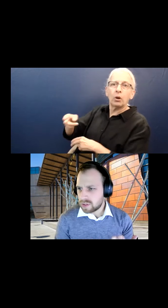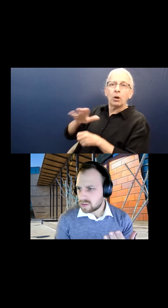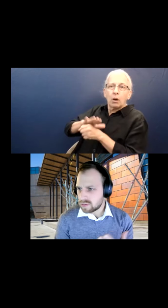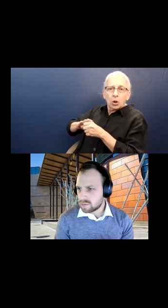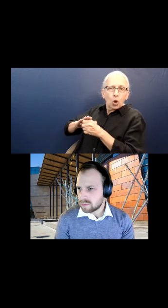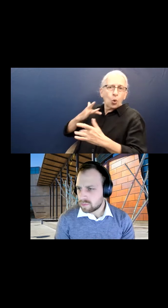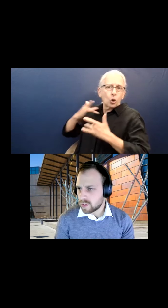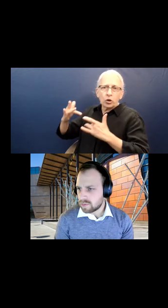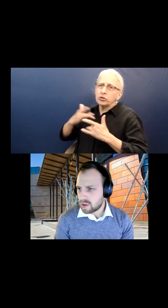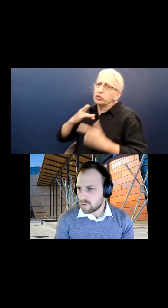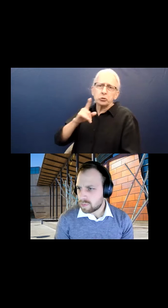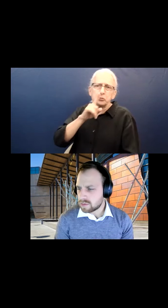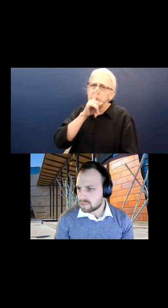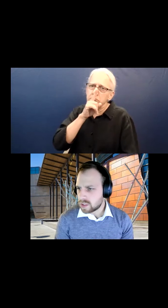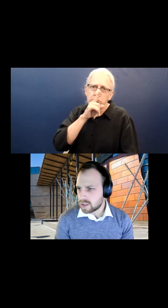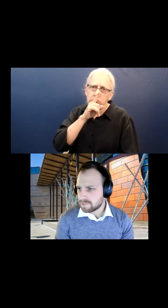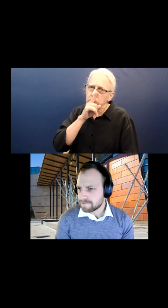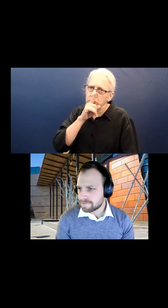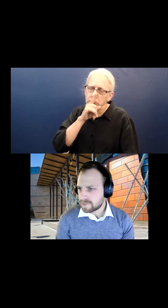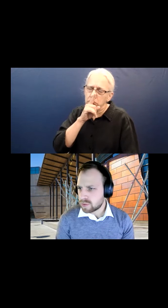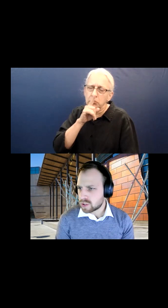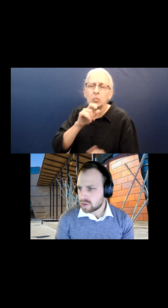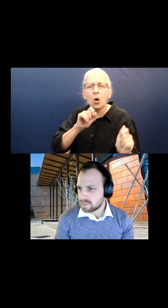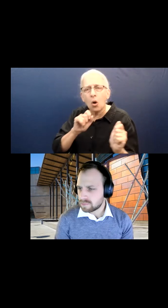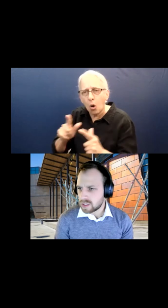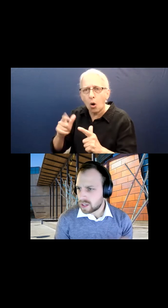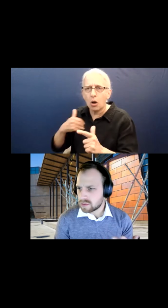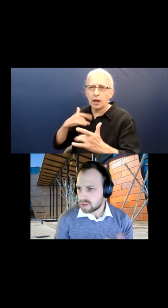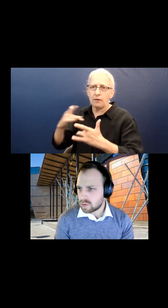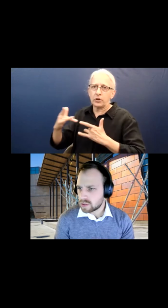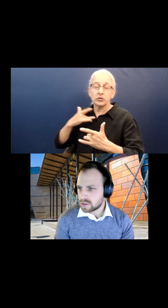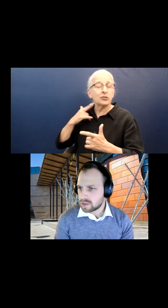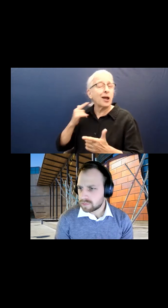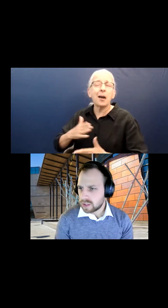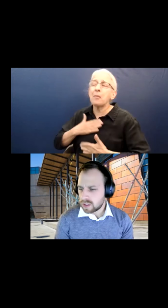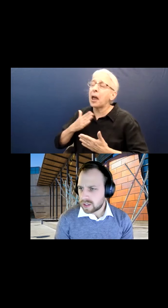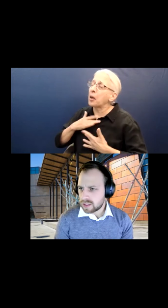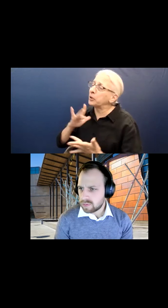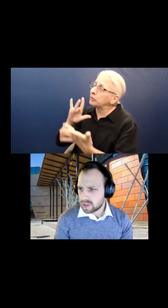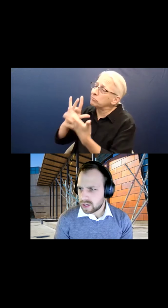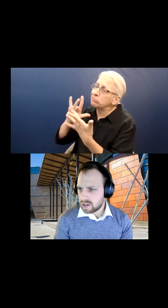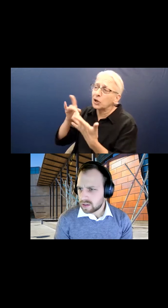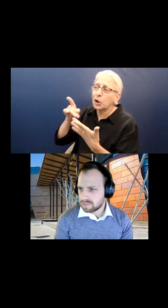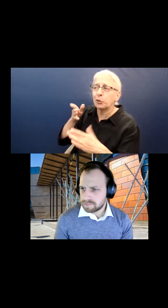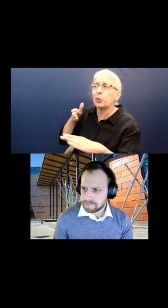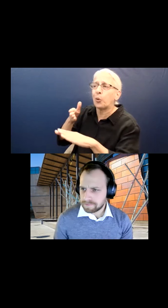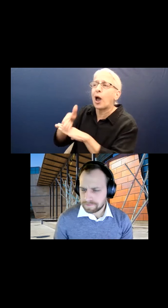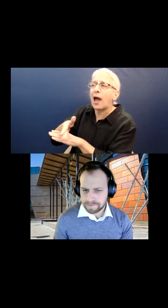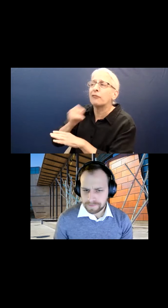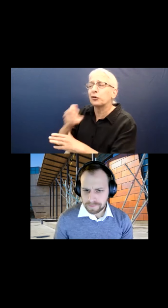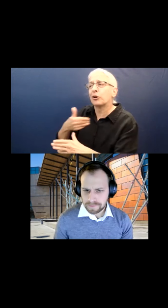also happy to follow up and with Charlie and answer any other questions. Kathy, would you like to add anything?